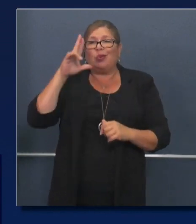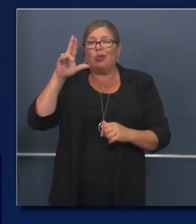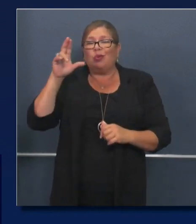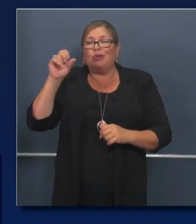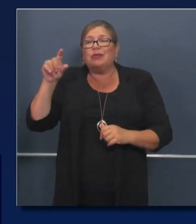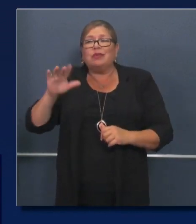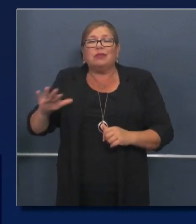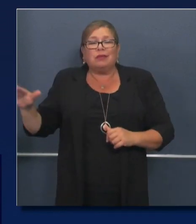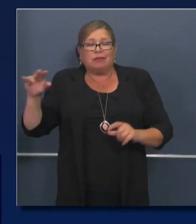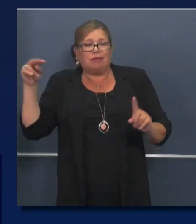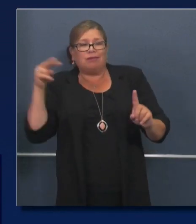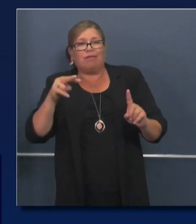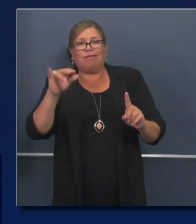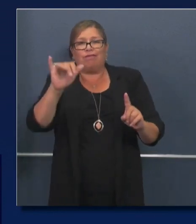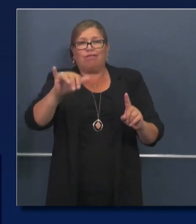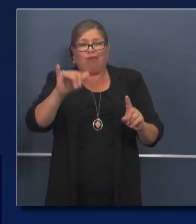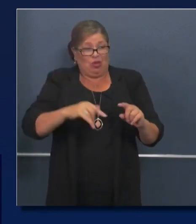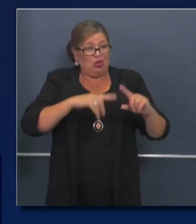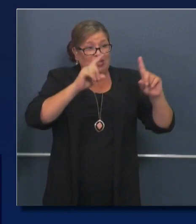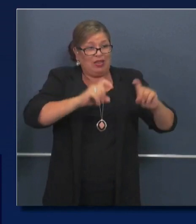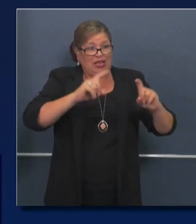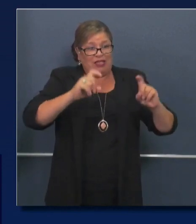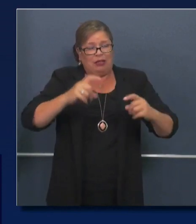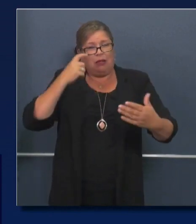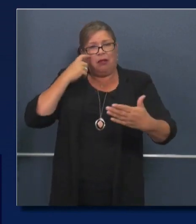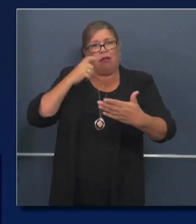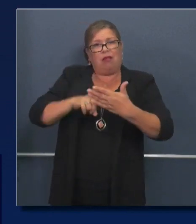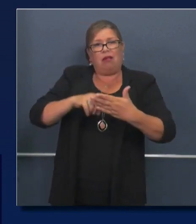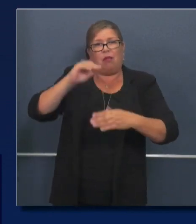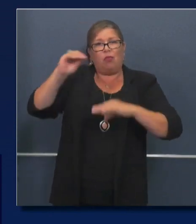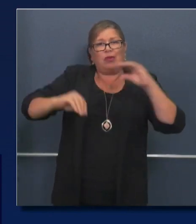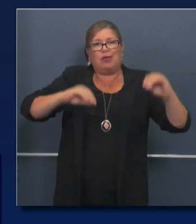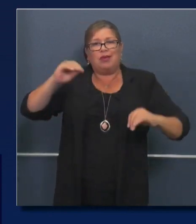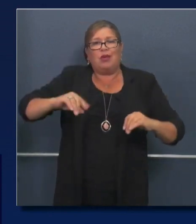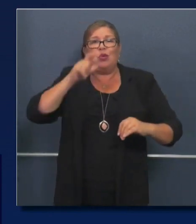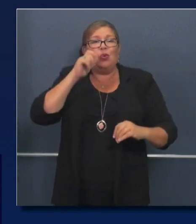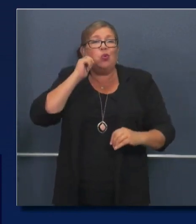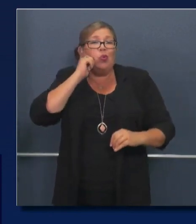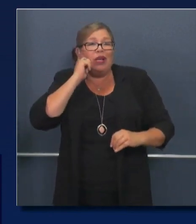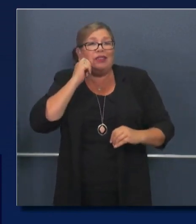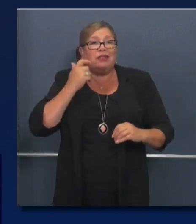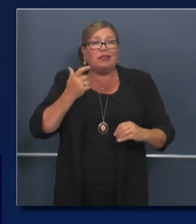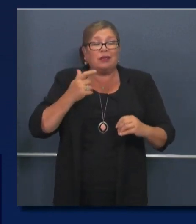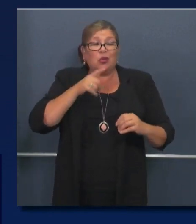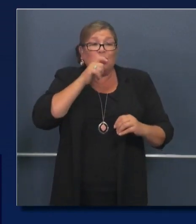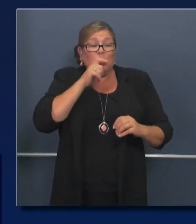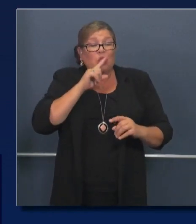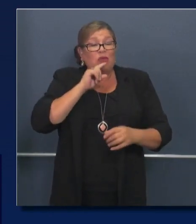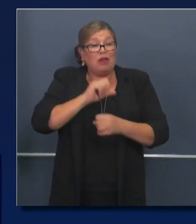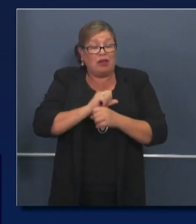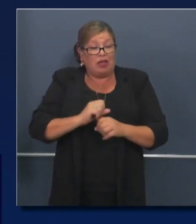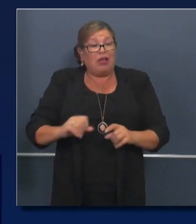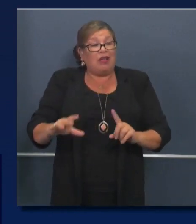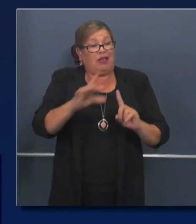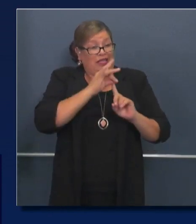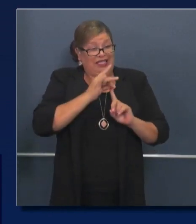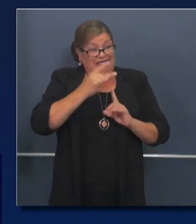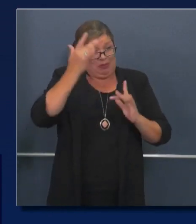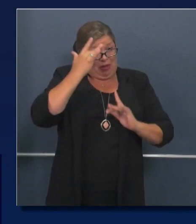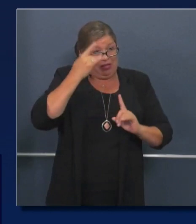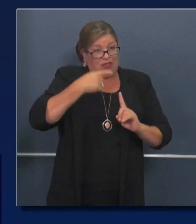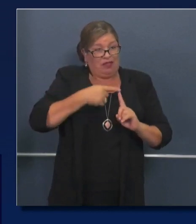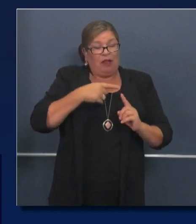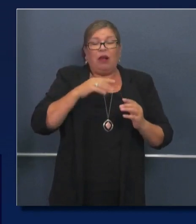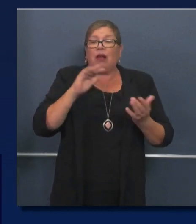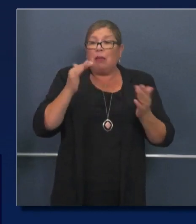And that's the disparity in race and ethnicity in terms of the total number of positive cases and the total number of deaths in the state of